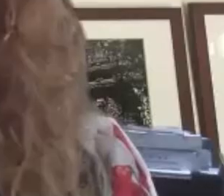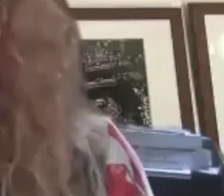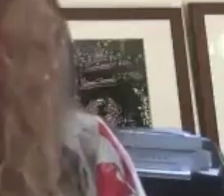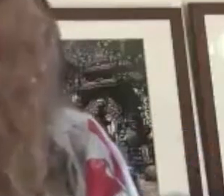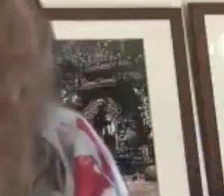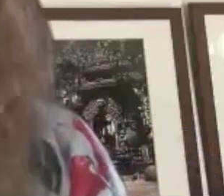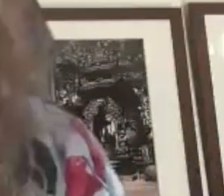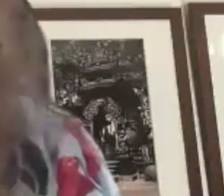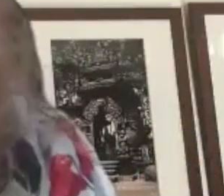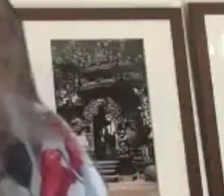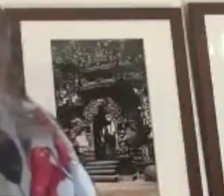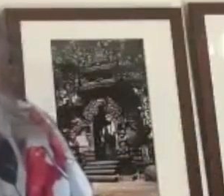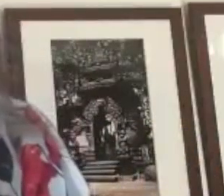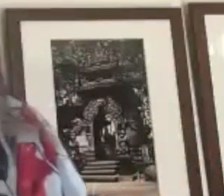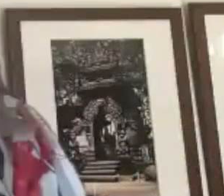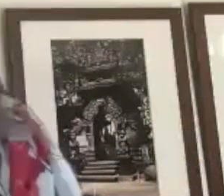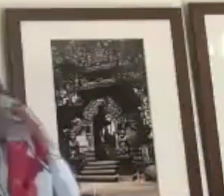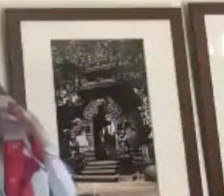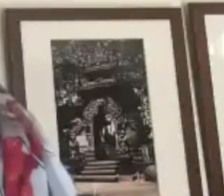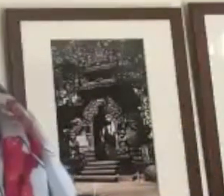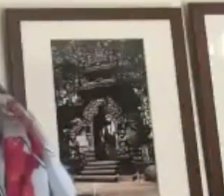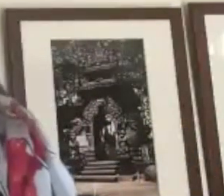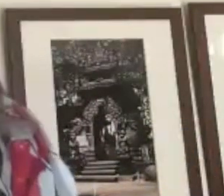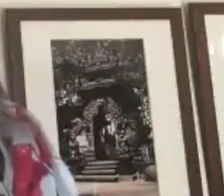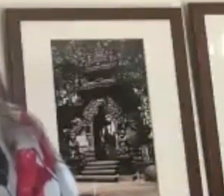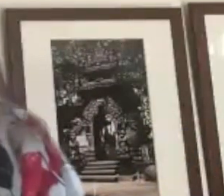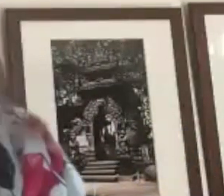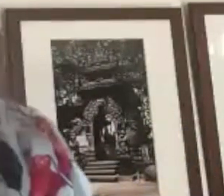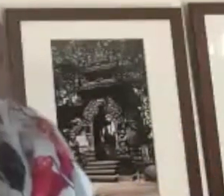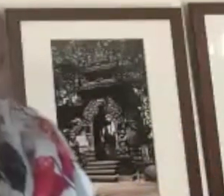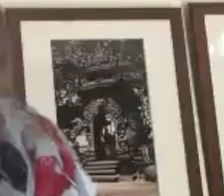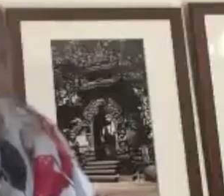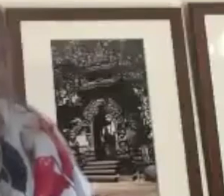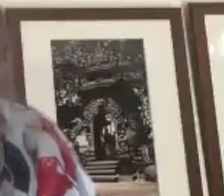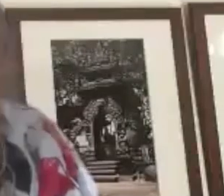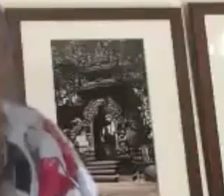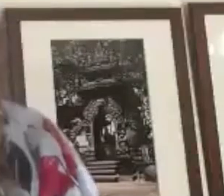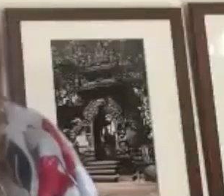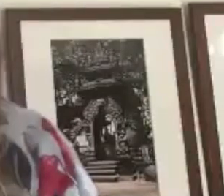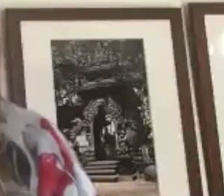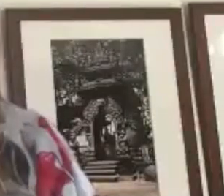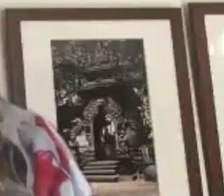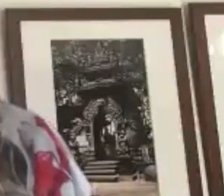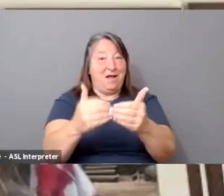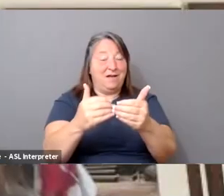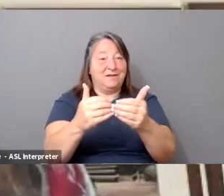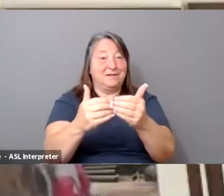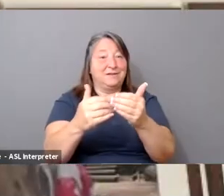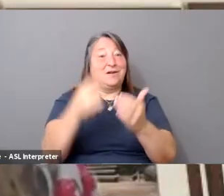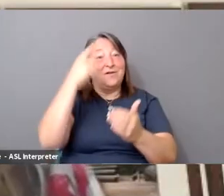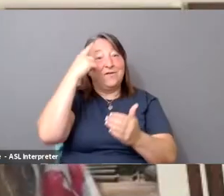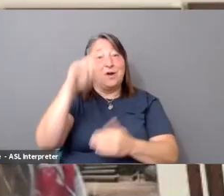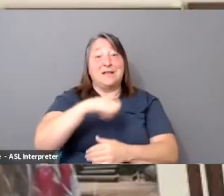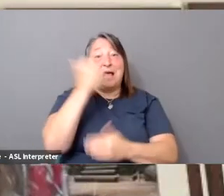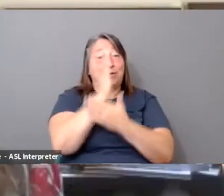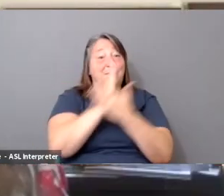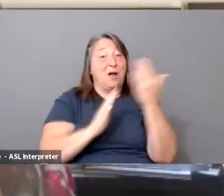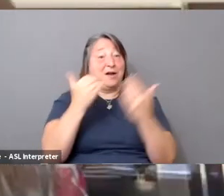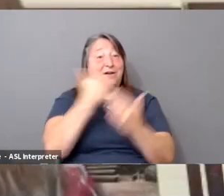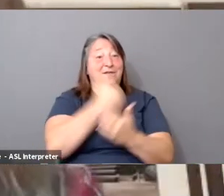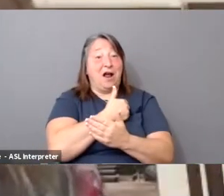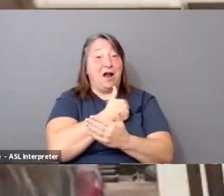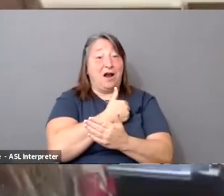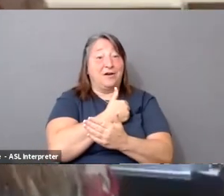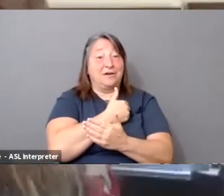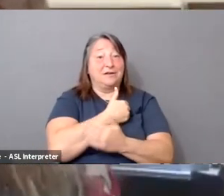Thank you, Will. And so moving along for the other part of our deck, I'm going